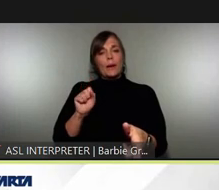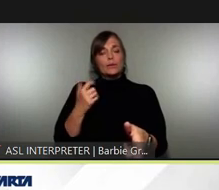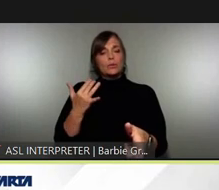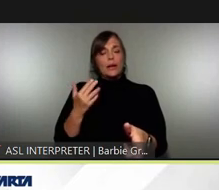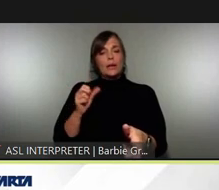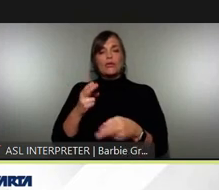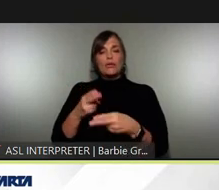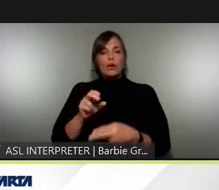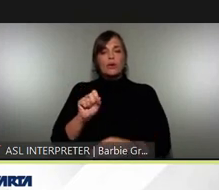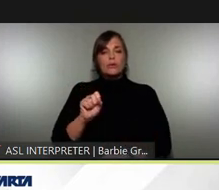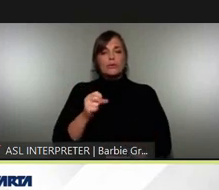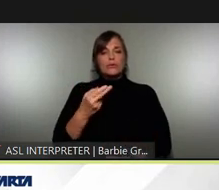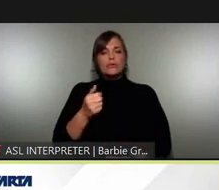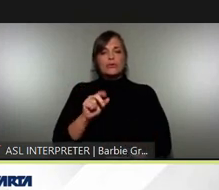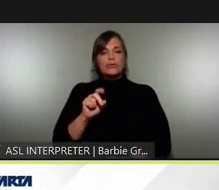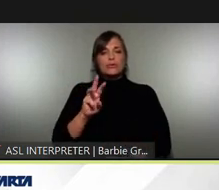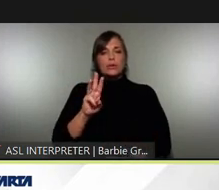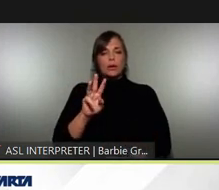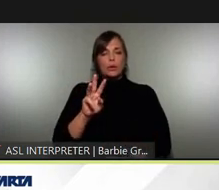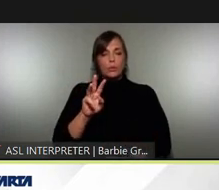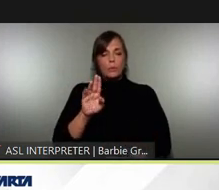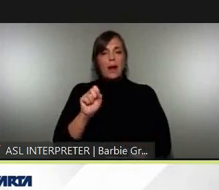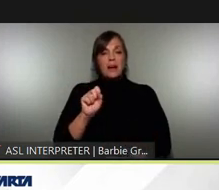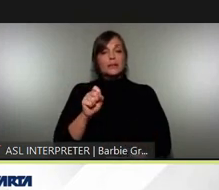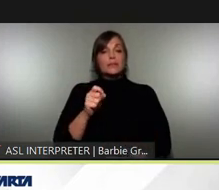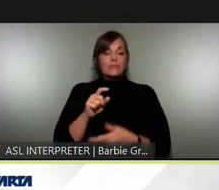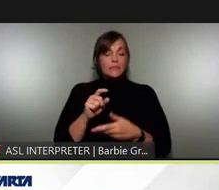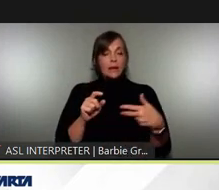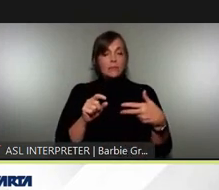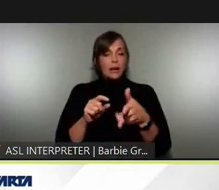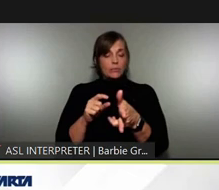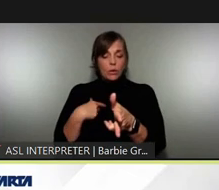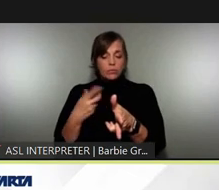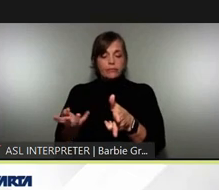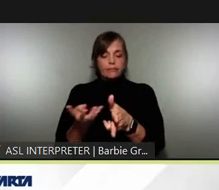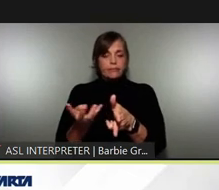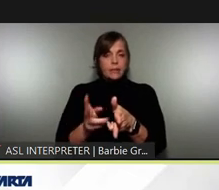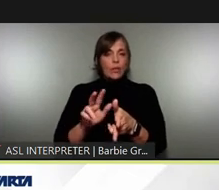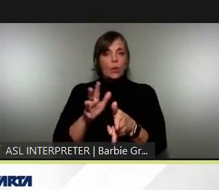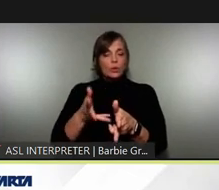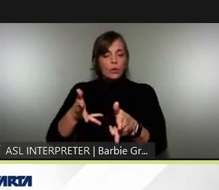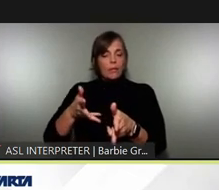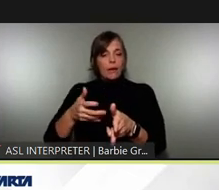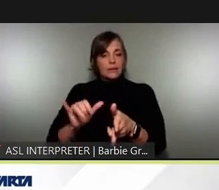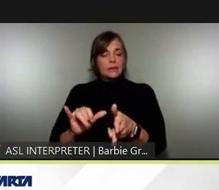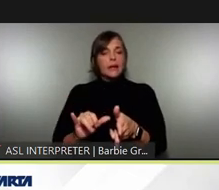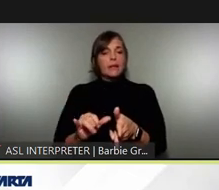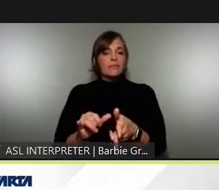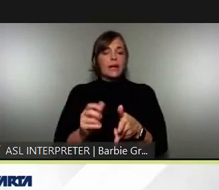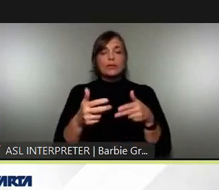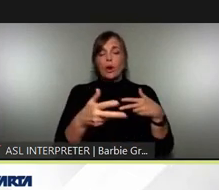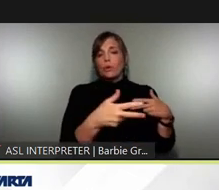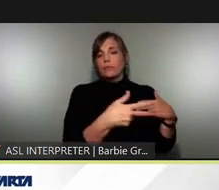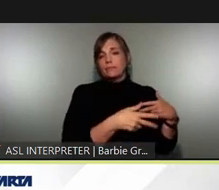can be called in immediately to gather those additional passengers. And that has been serving the system